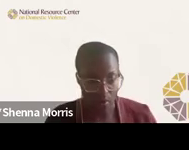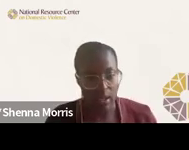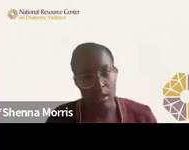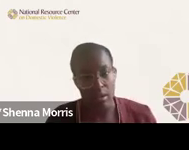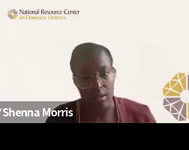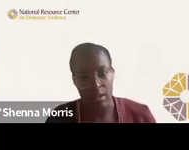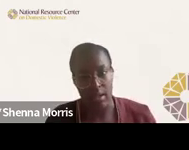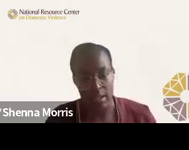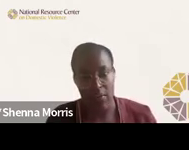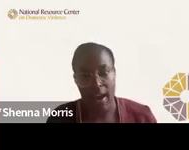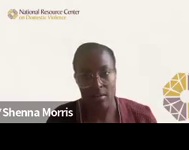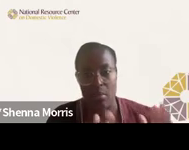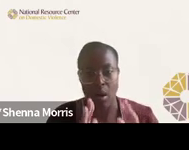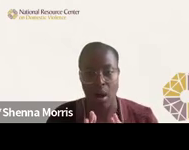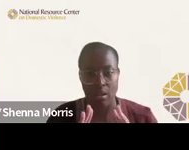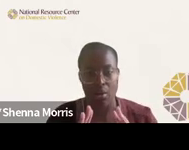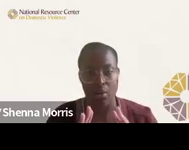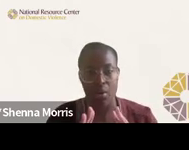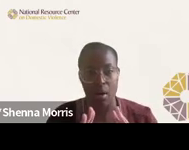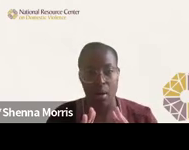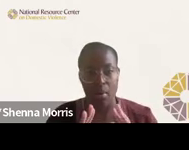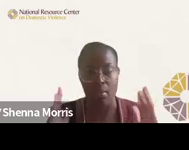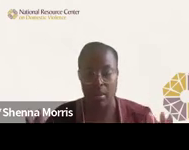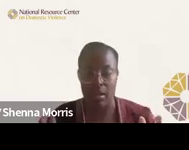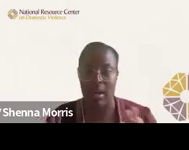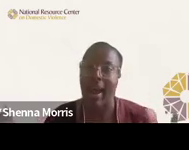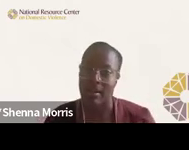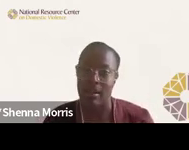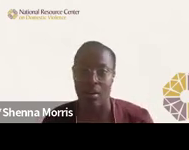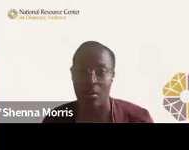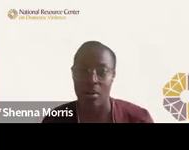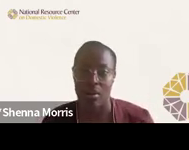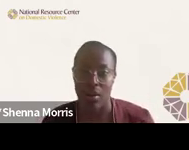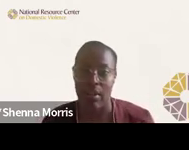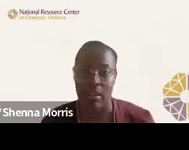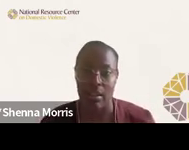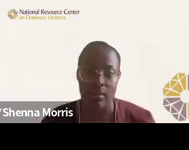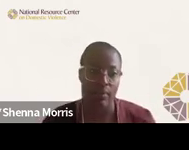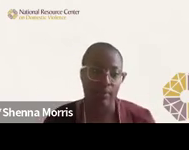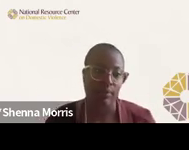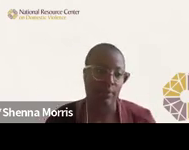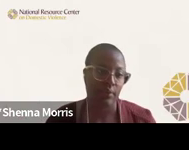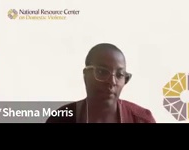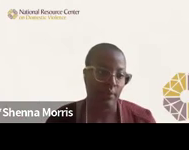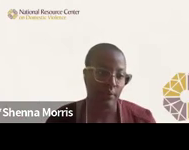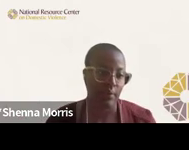like directly the safe housing, but also her ability to access other services.